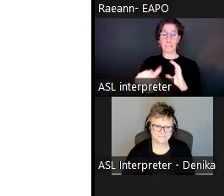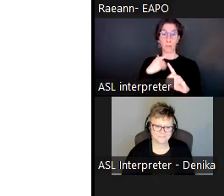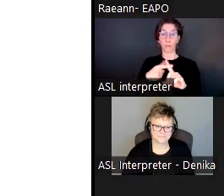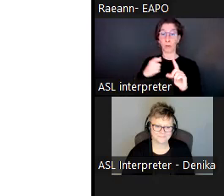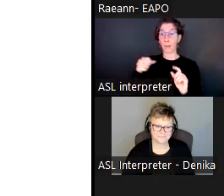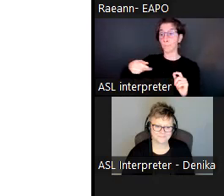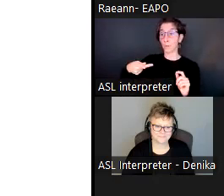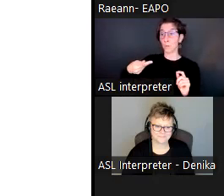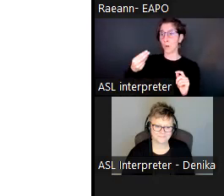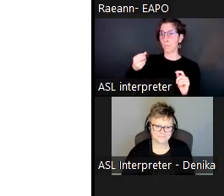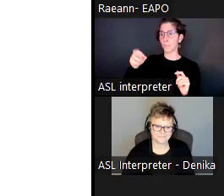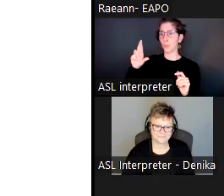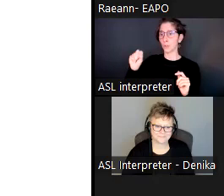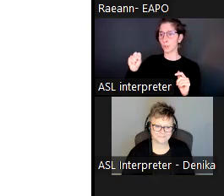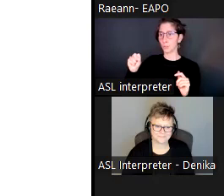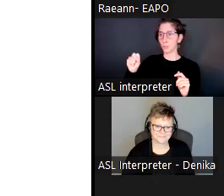like